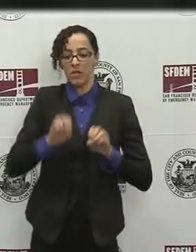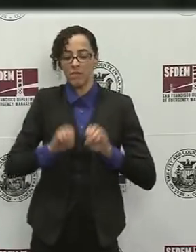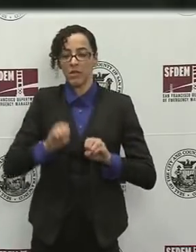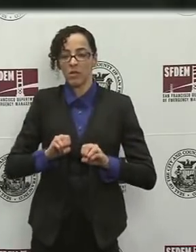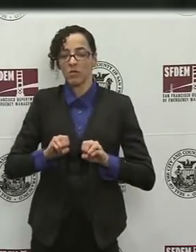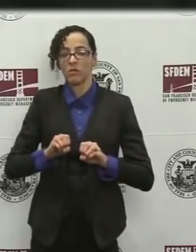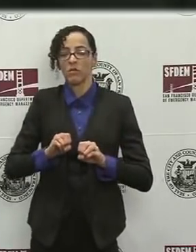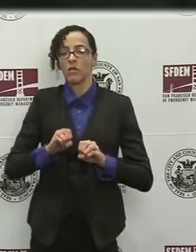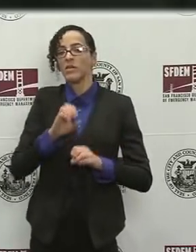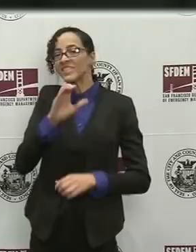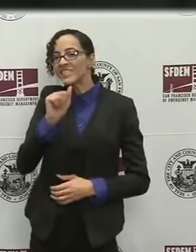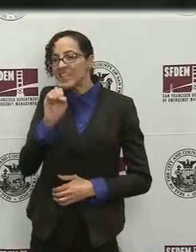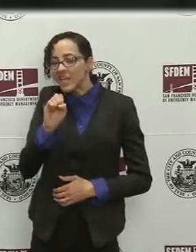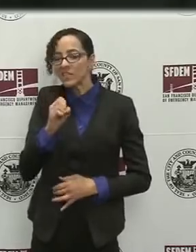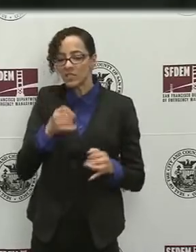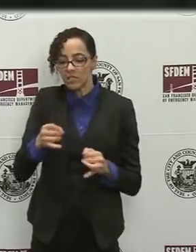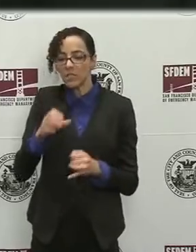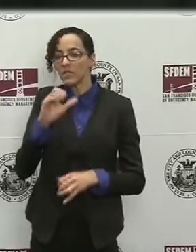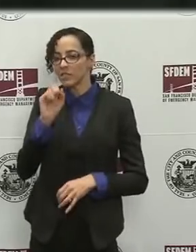case-by-case basis.